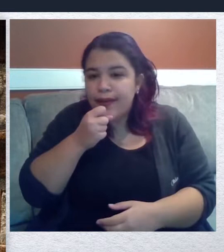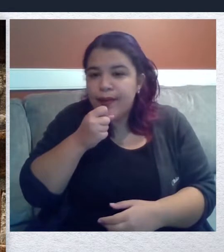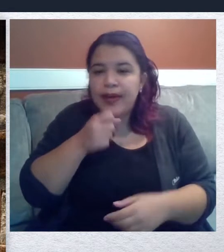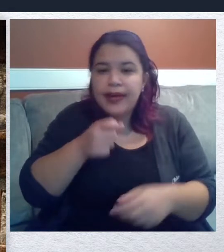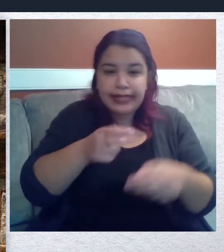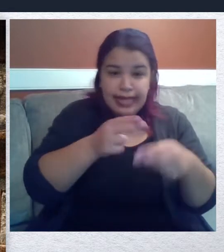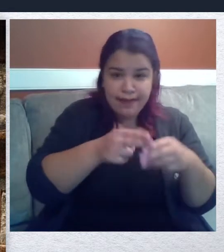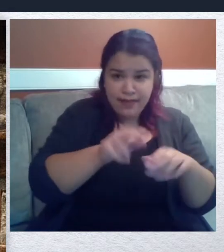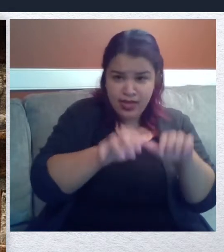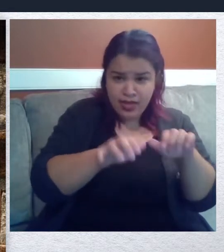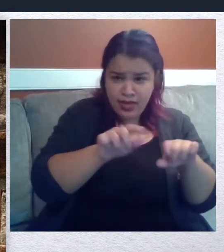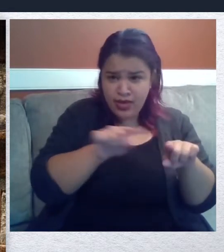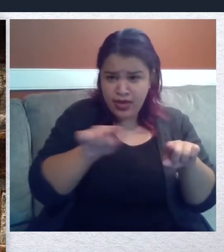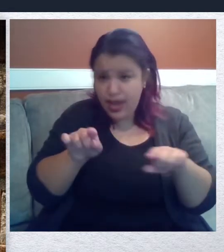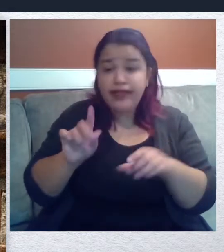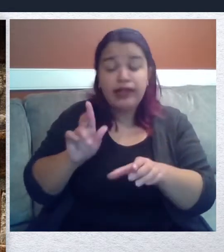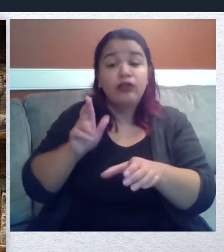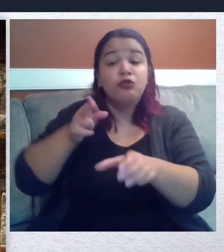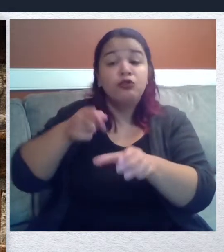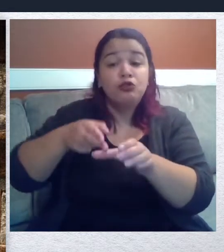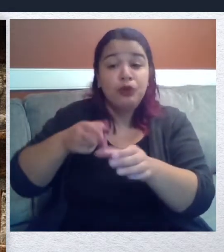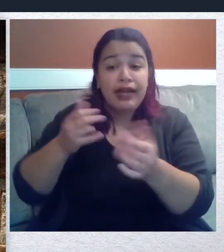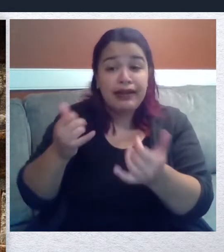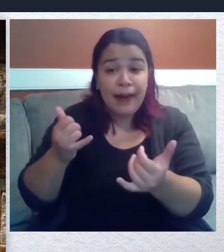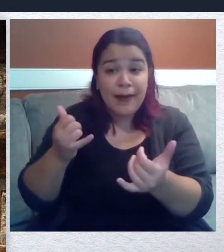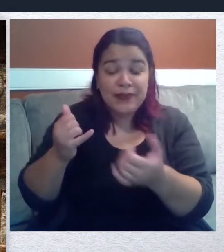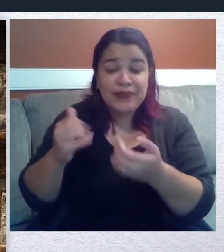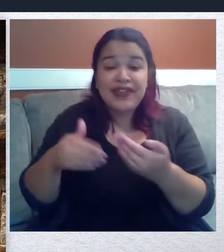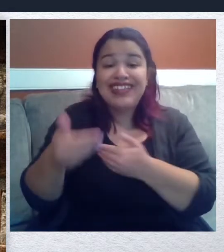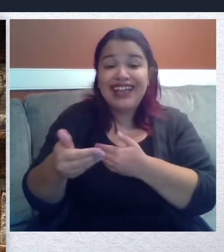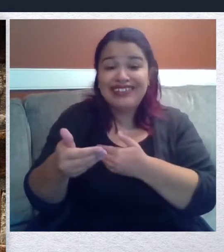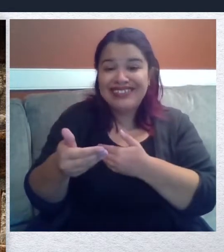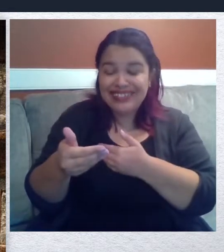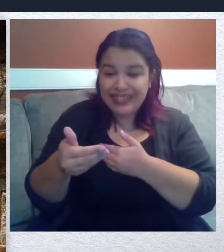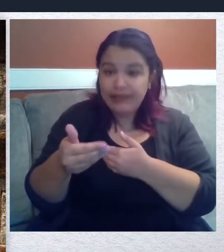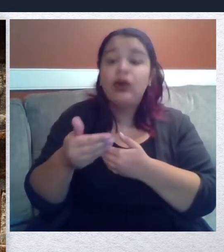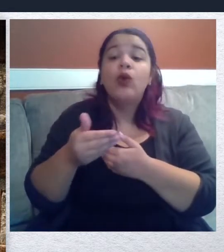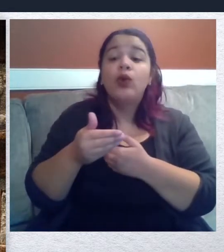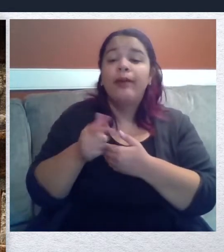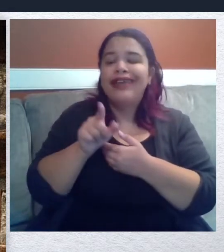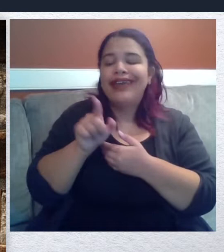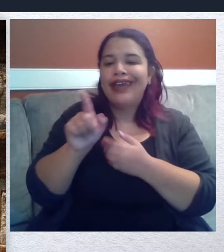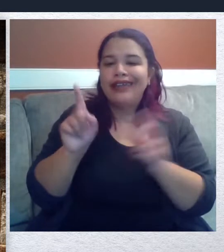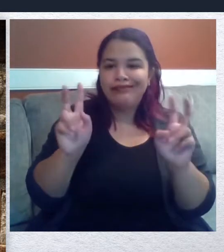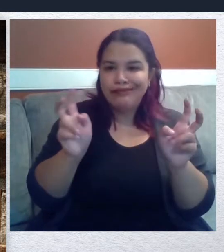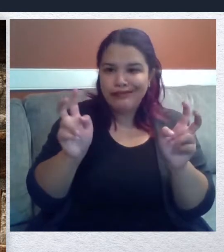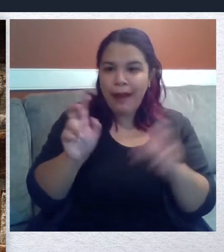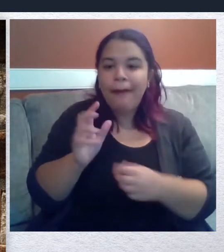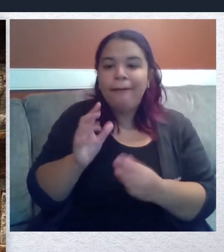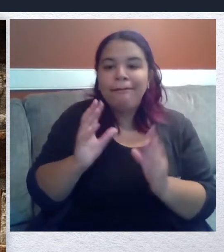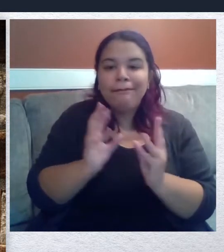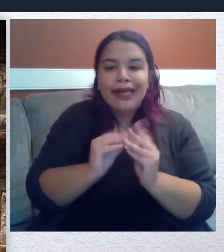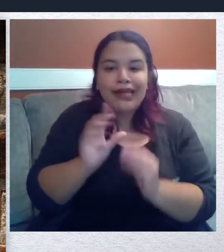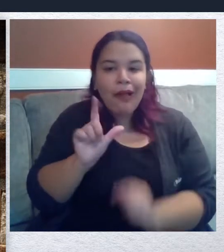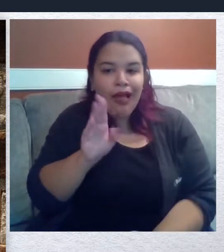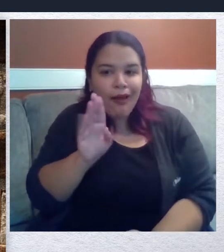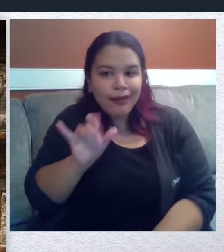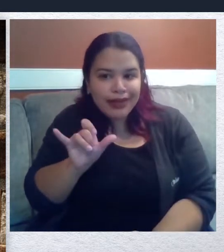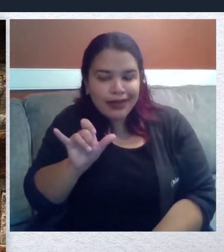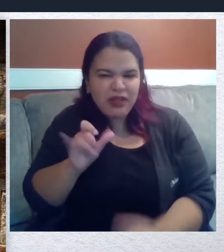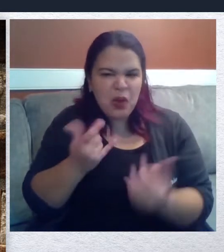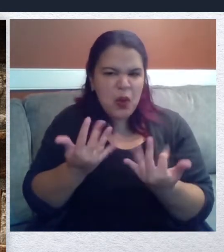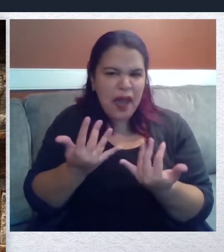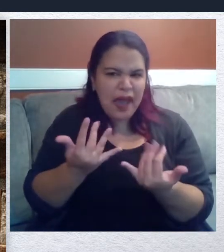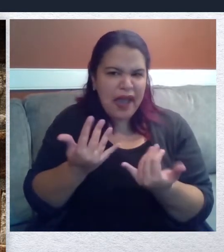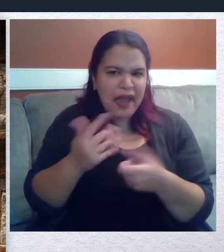This will bring you into the meeting lobby. The OOD staff member will automatically be notified by Teams that you are in the lobby